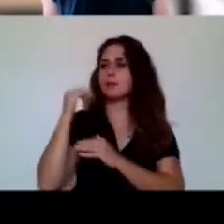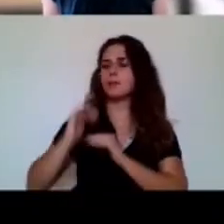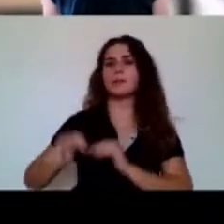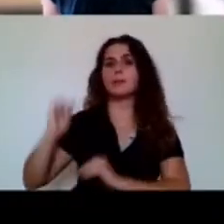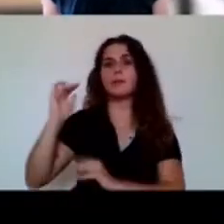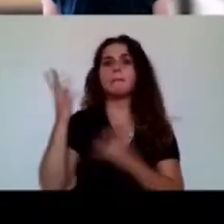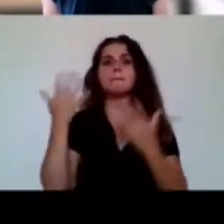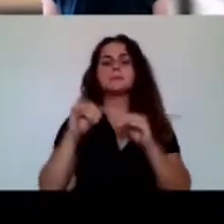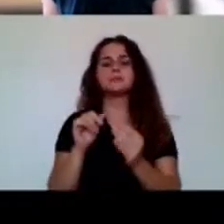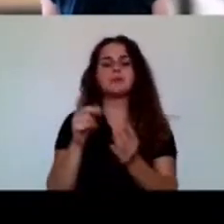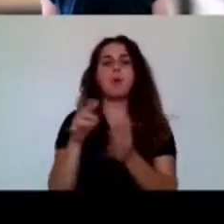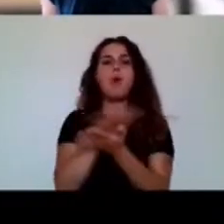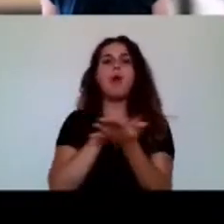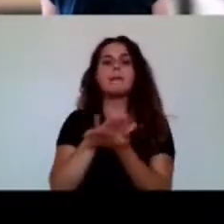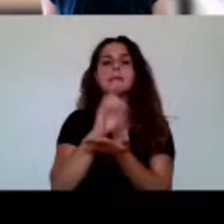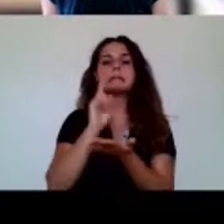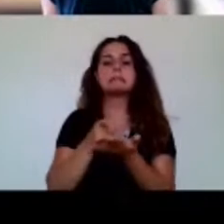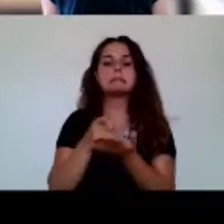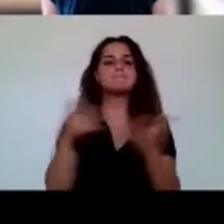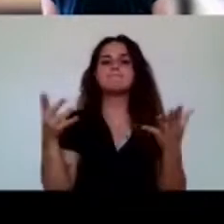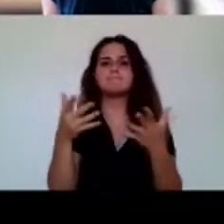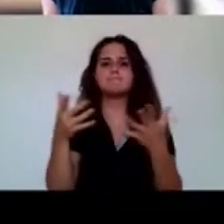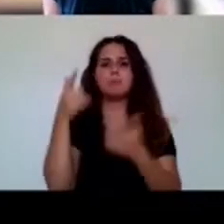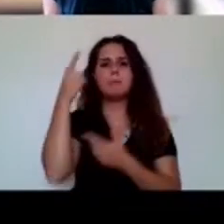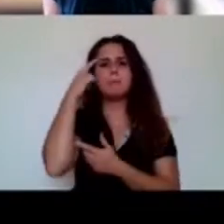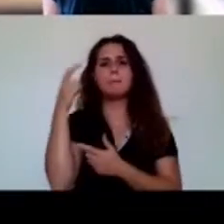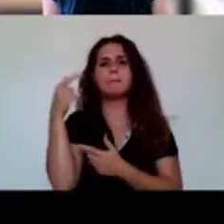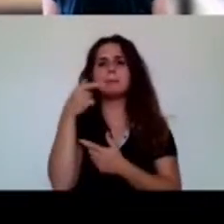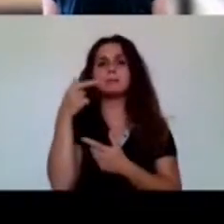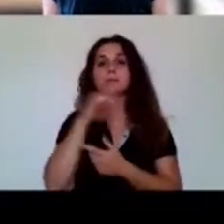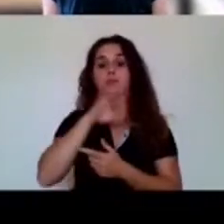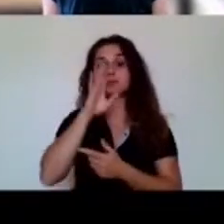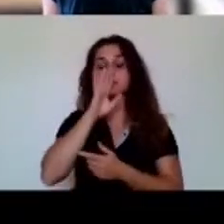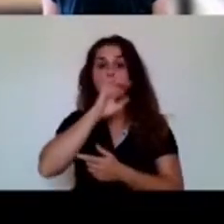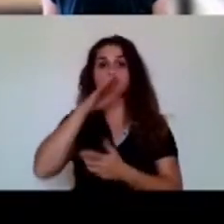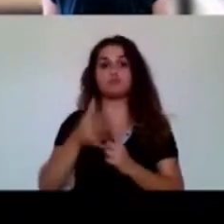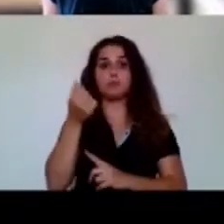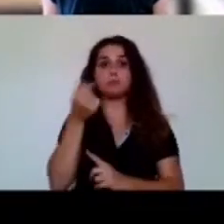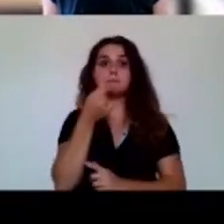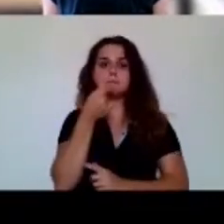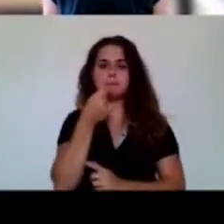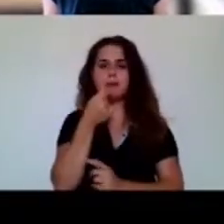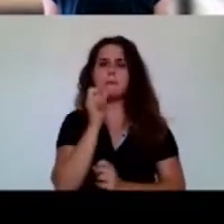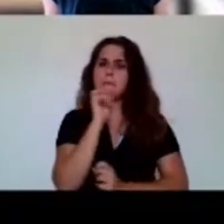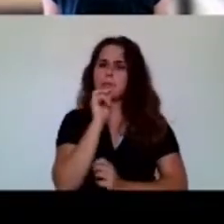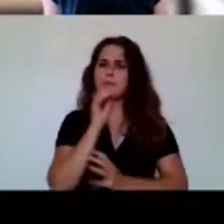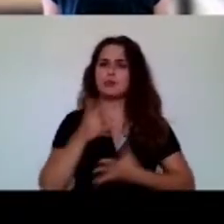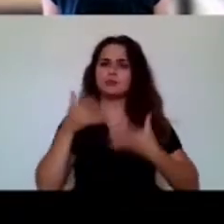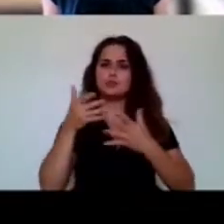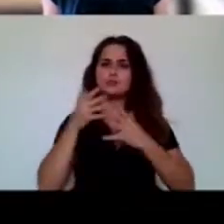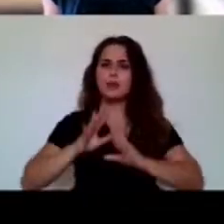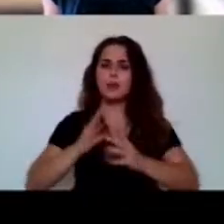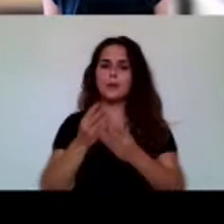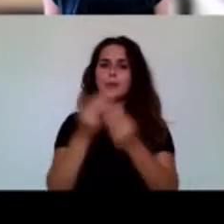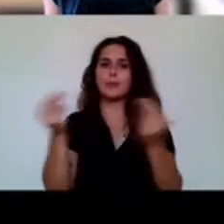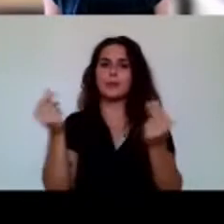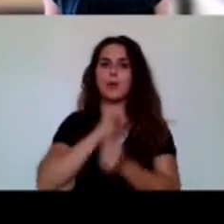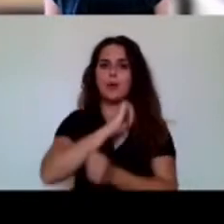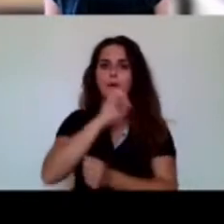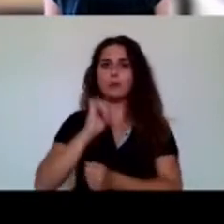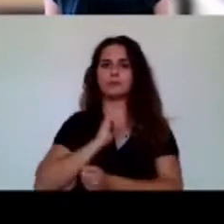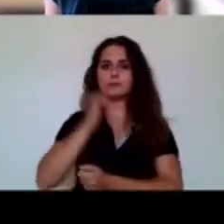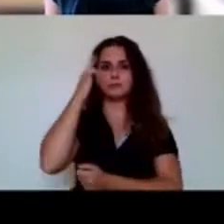where does it come from? Why are we all biased? If we can understand that, maybe it will help us overcome our own